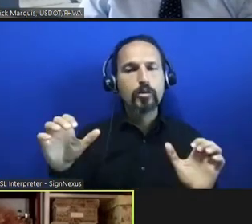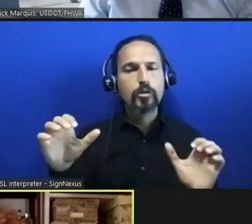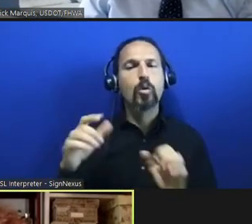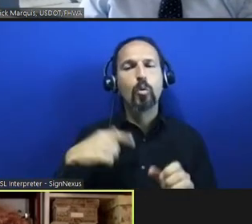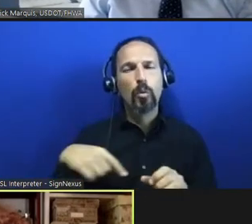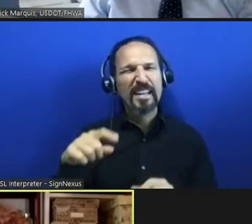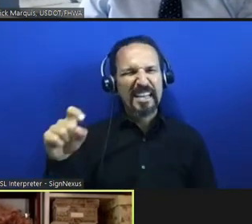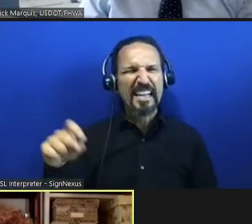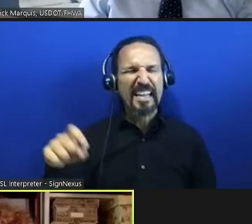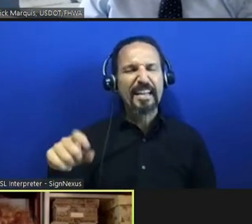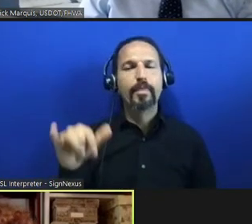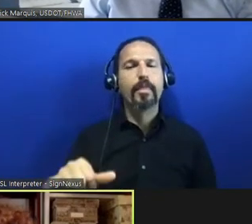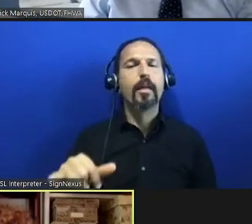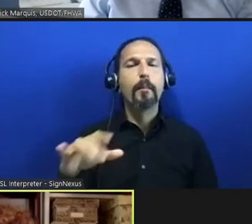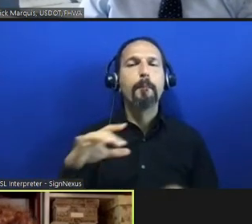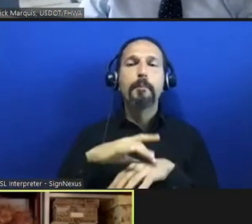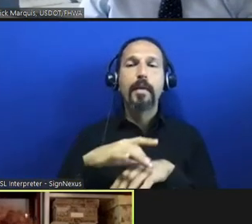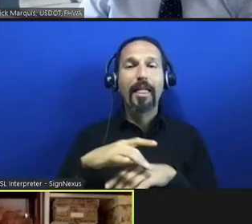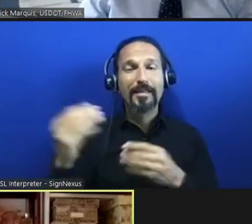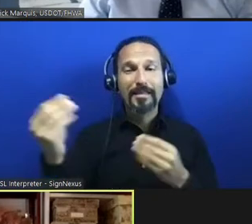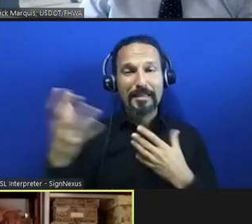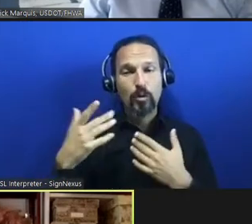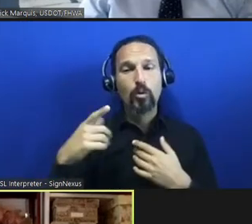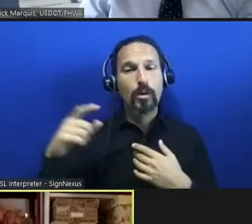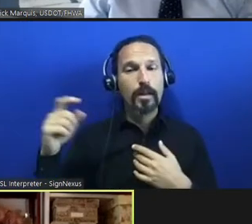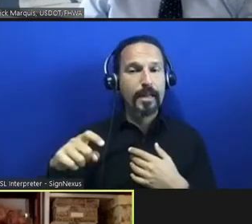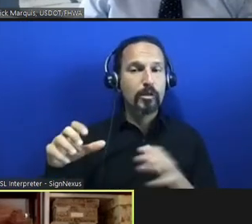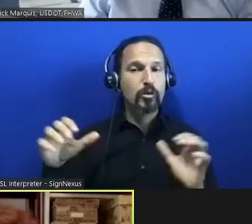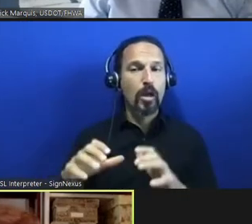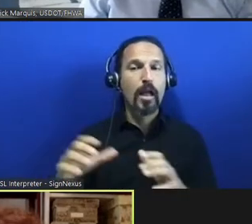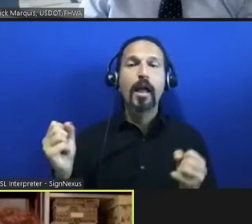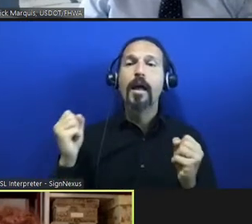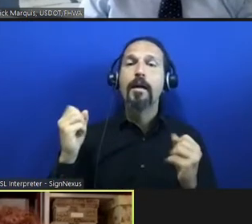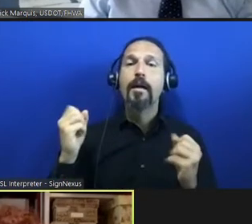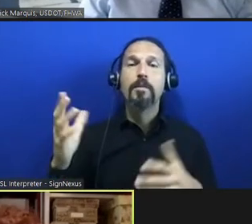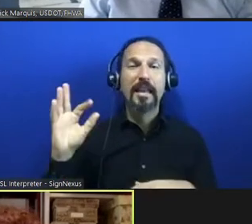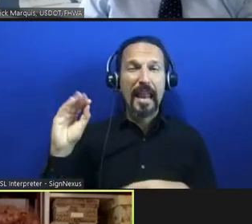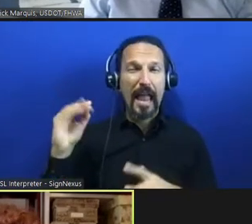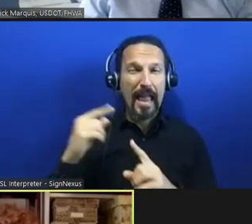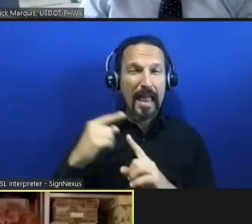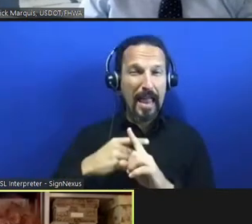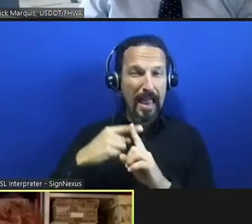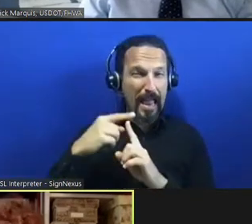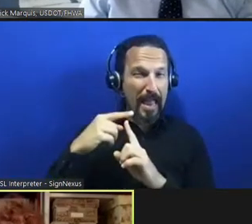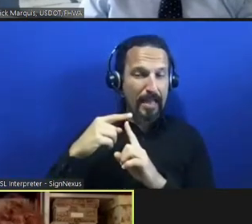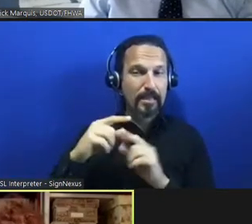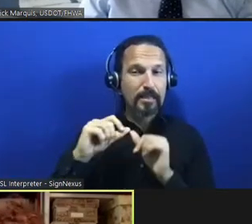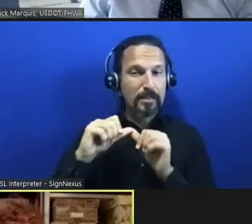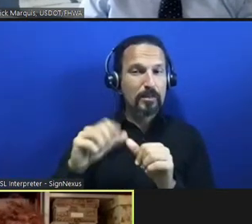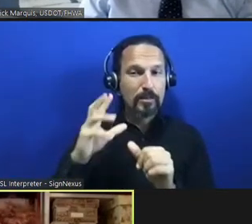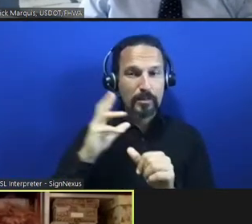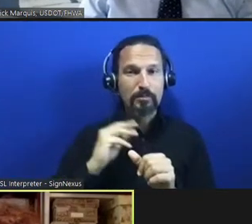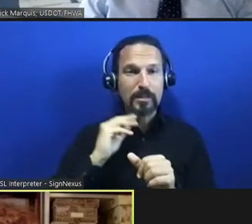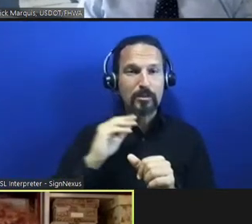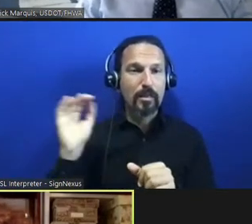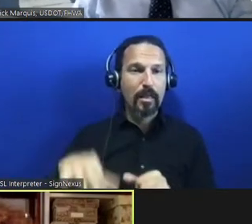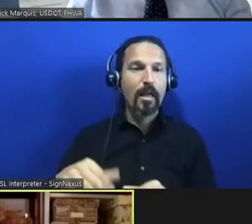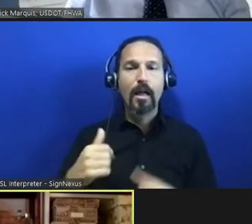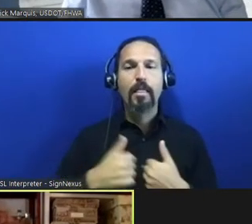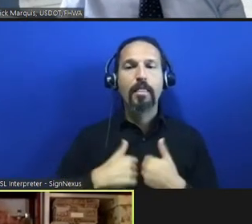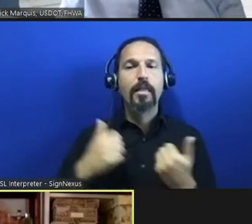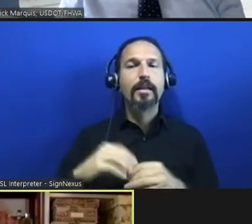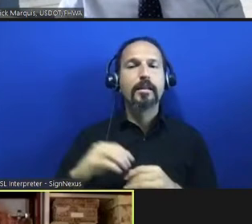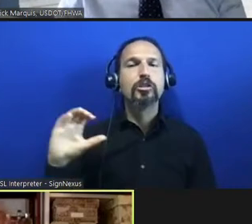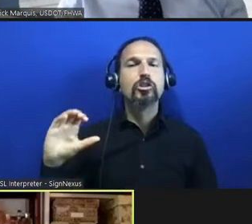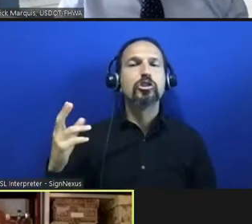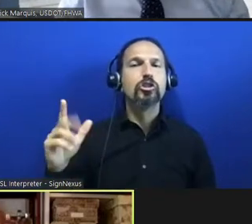really need it the planet is telling us right now that we need to do it how many 90 degree days in a row do we need to experience I live in Chelsea